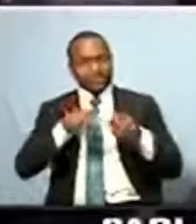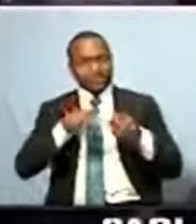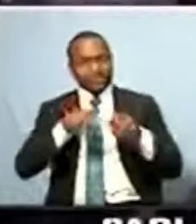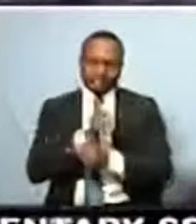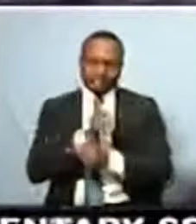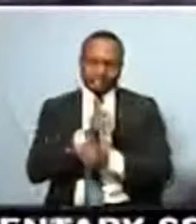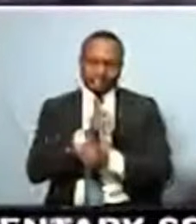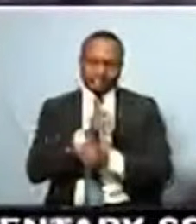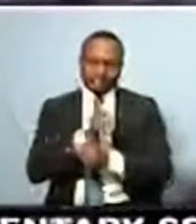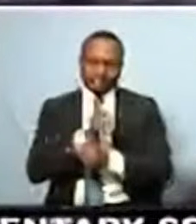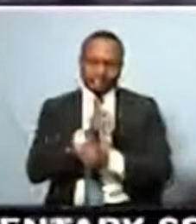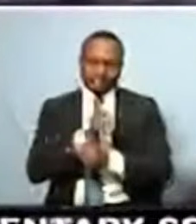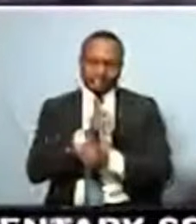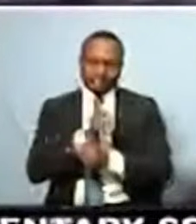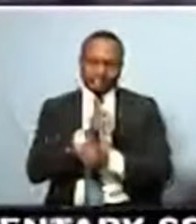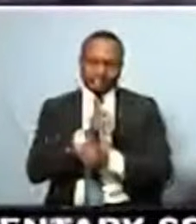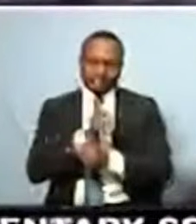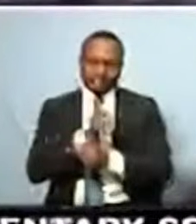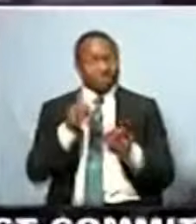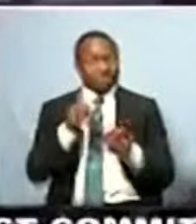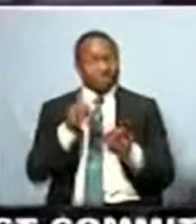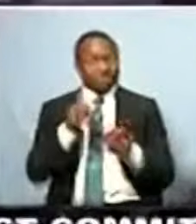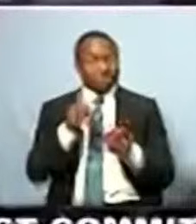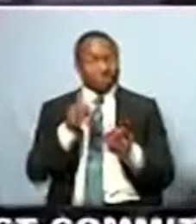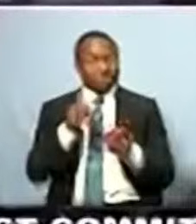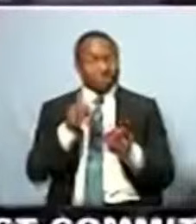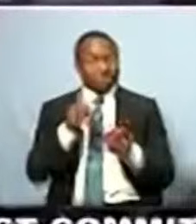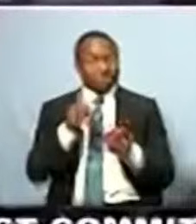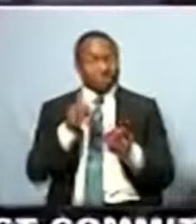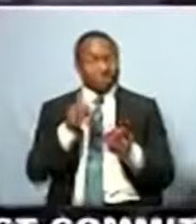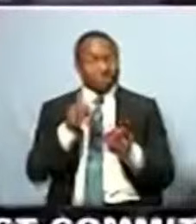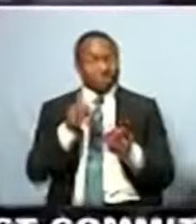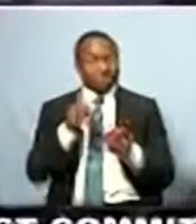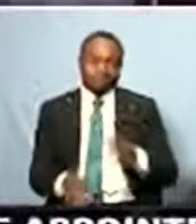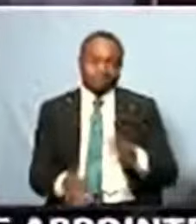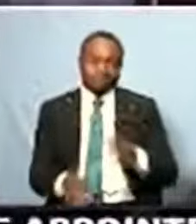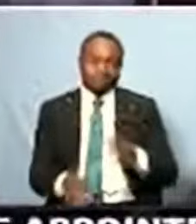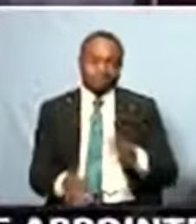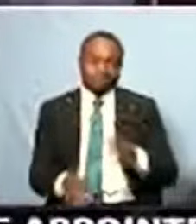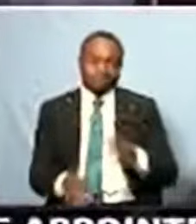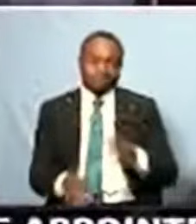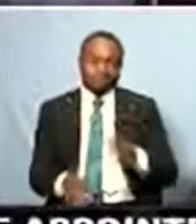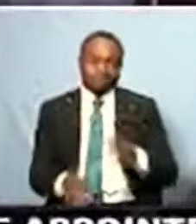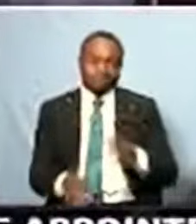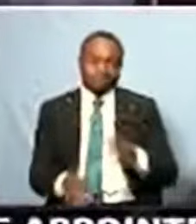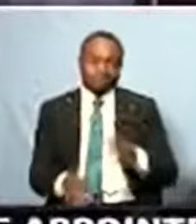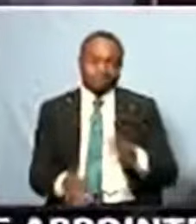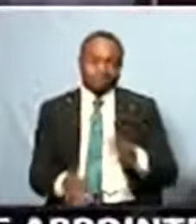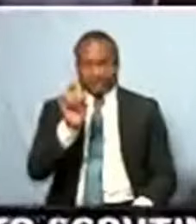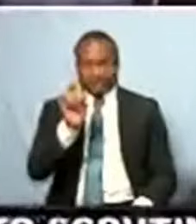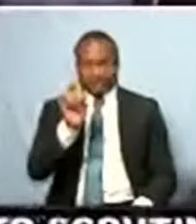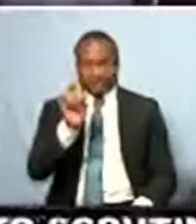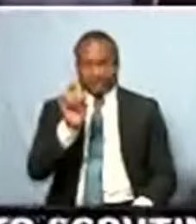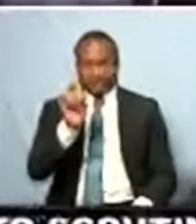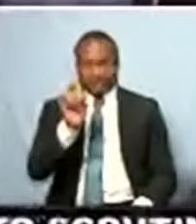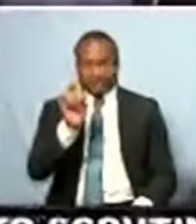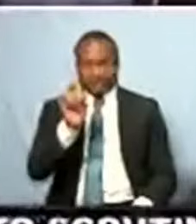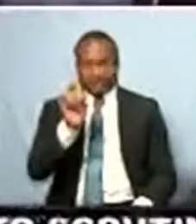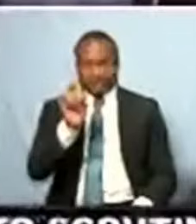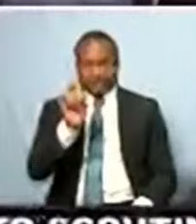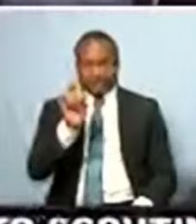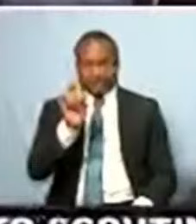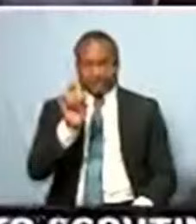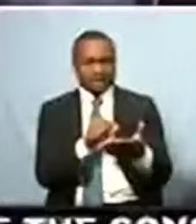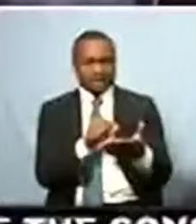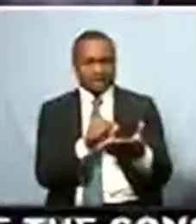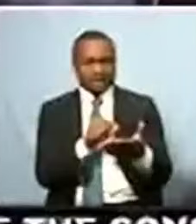further want to agree. Maybe the ECZ is considering that, because this was